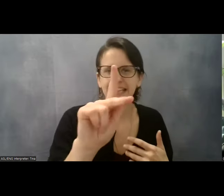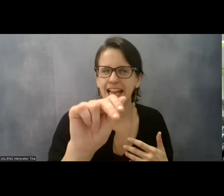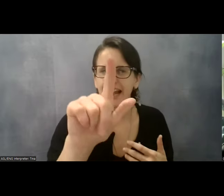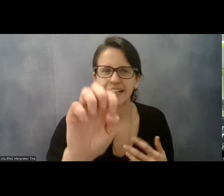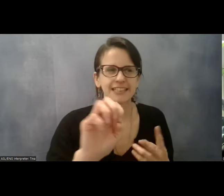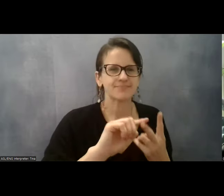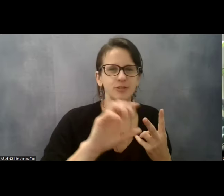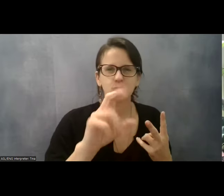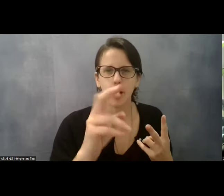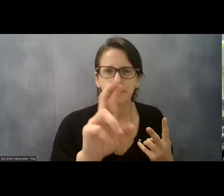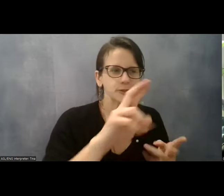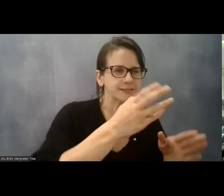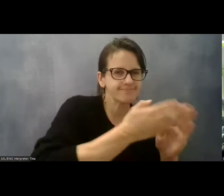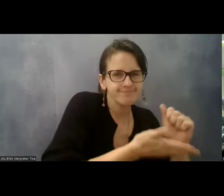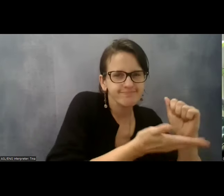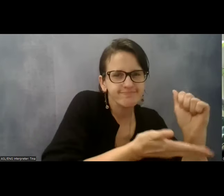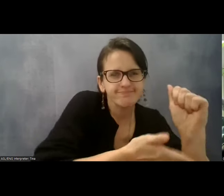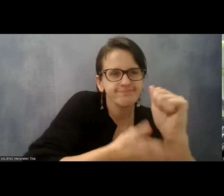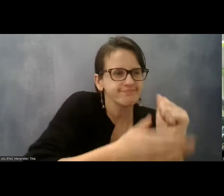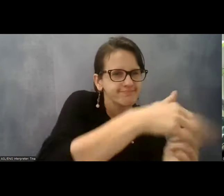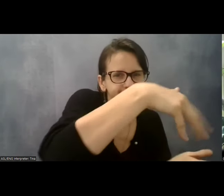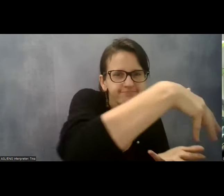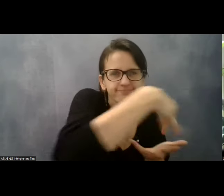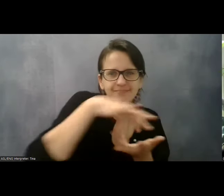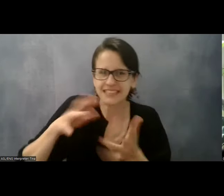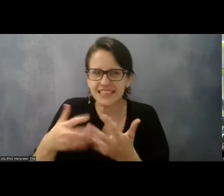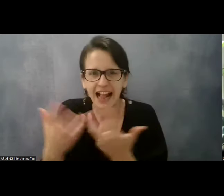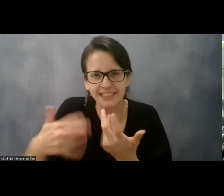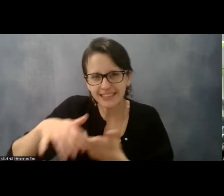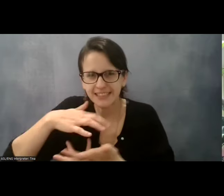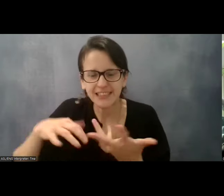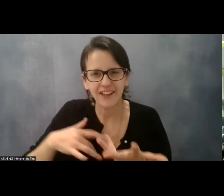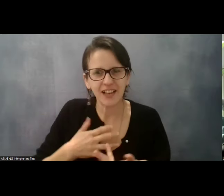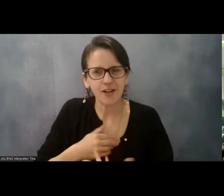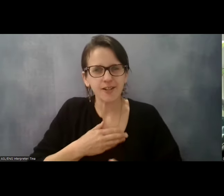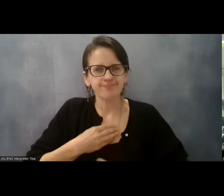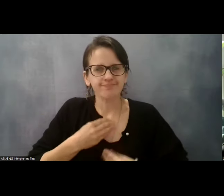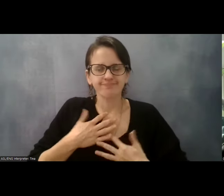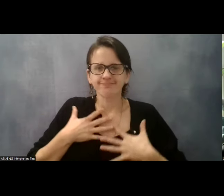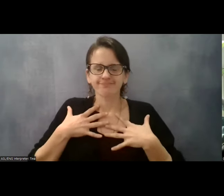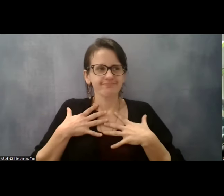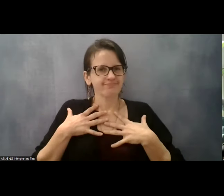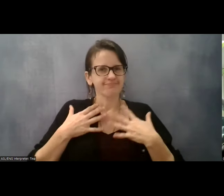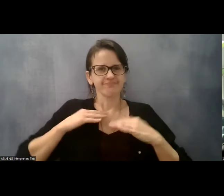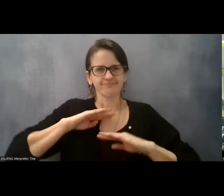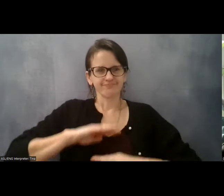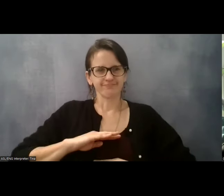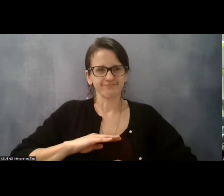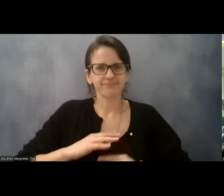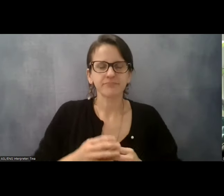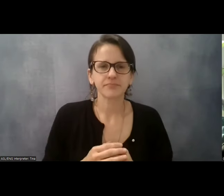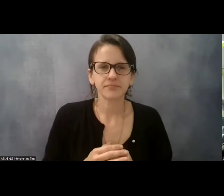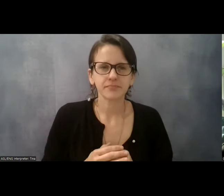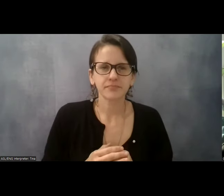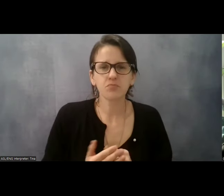yourself. And some of the foods that you can grow in your own backyard garden might not be things that would transport well, but that doesn't mean they aren't delicious. In